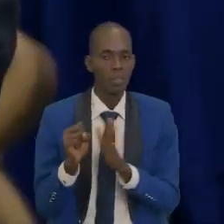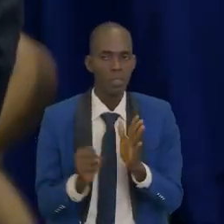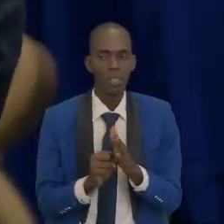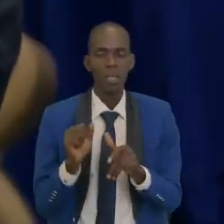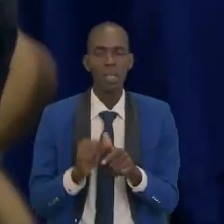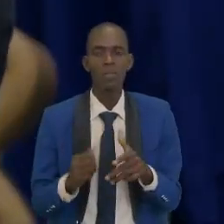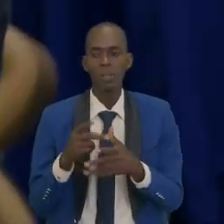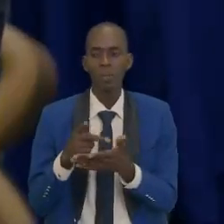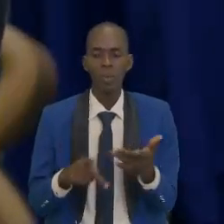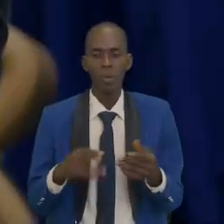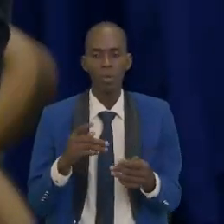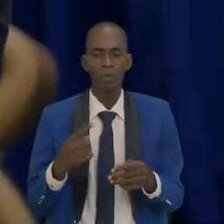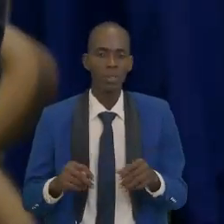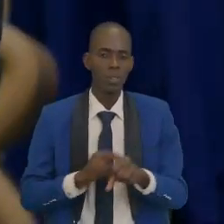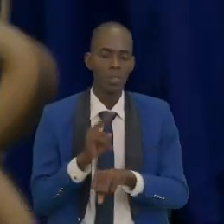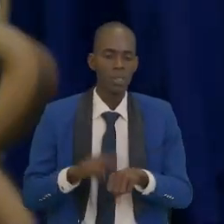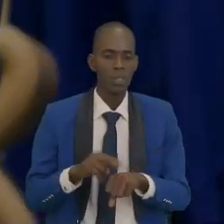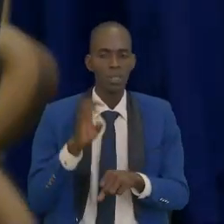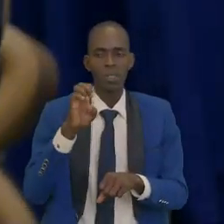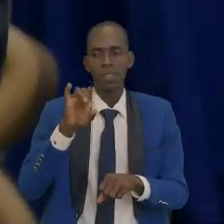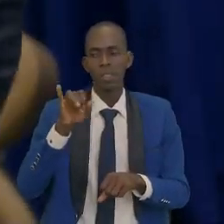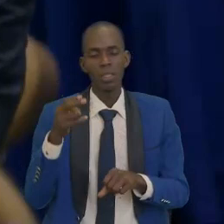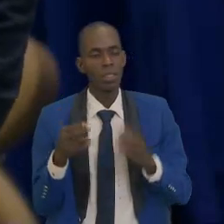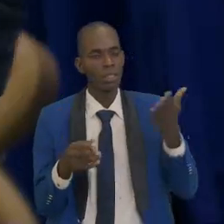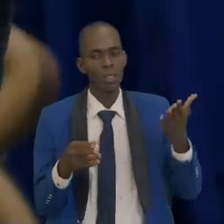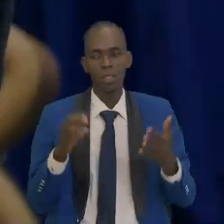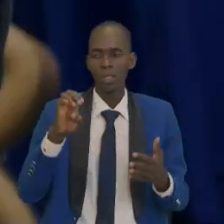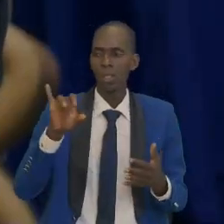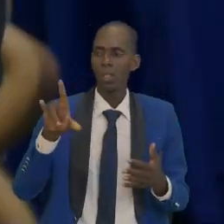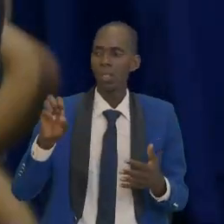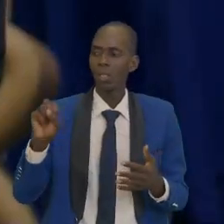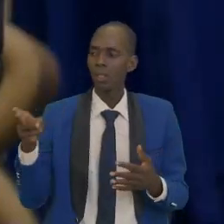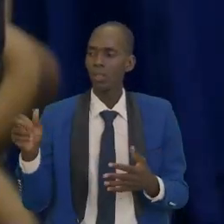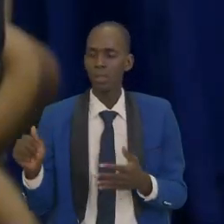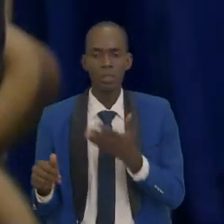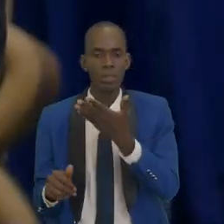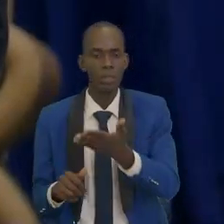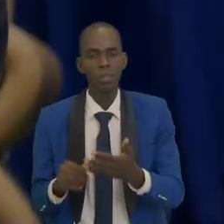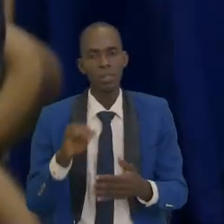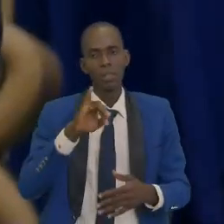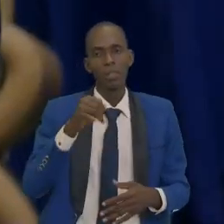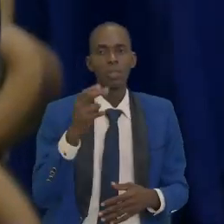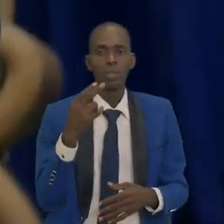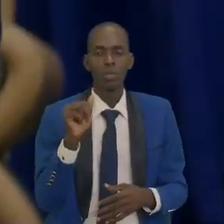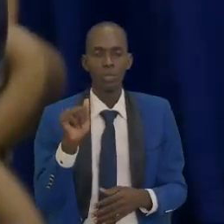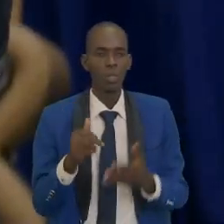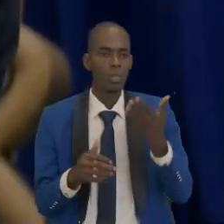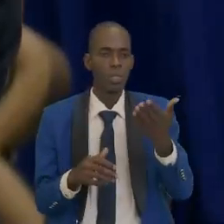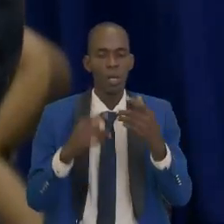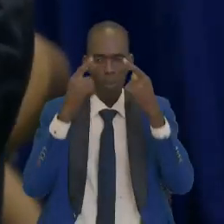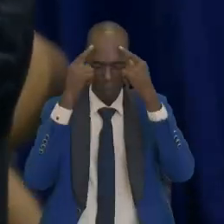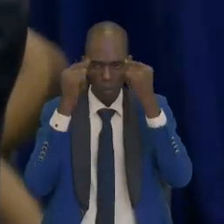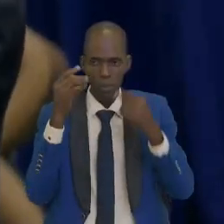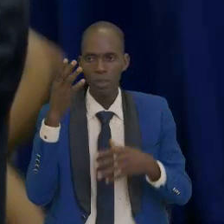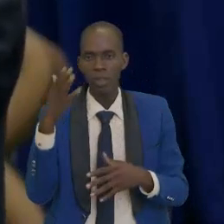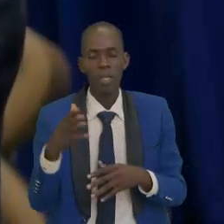Nation Elijah here Elijah there on Joshua their own Moses over there and all of a sudden once again